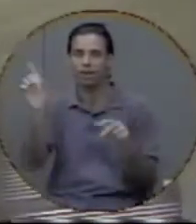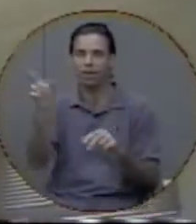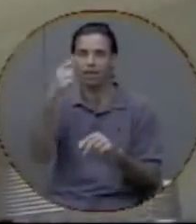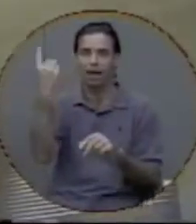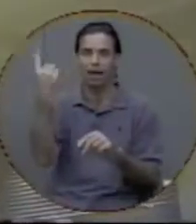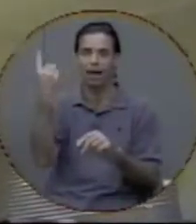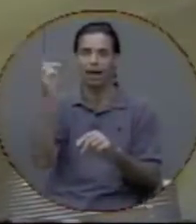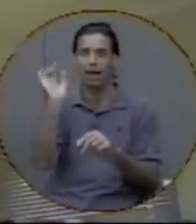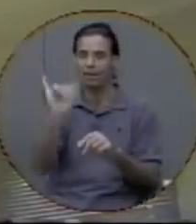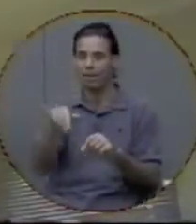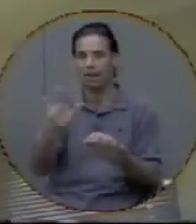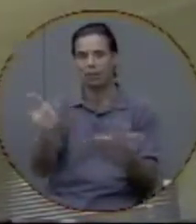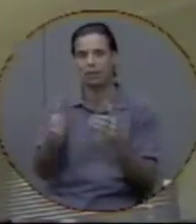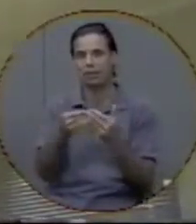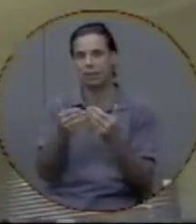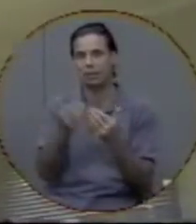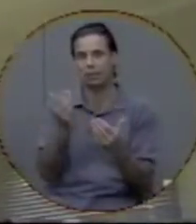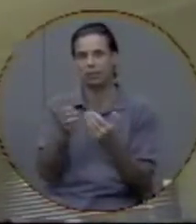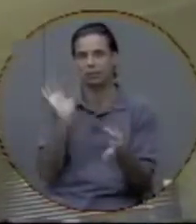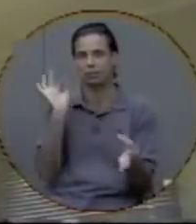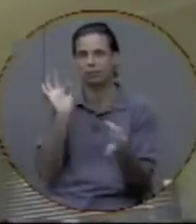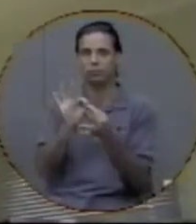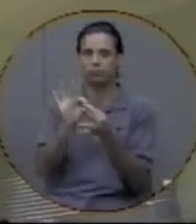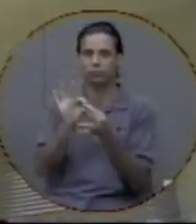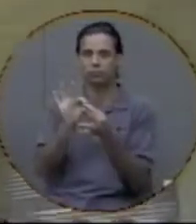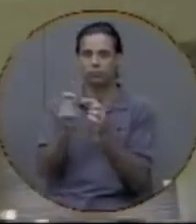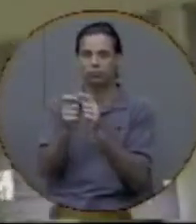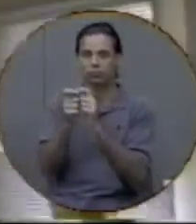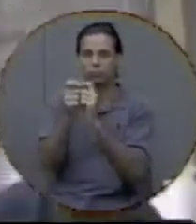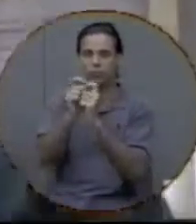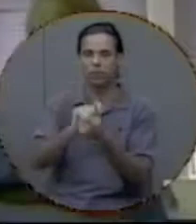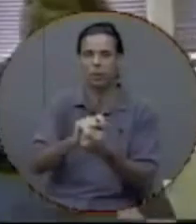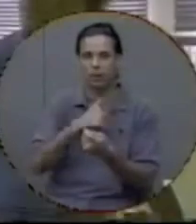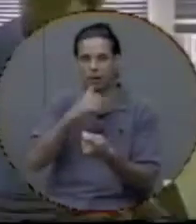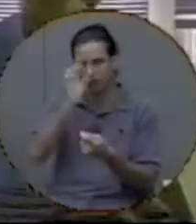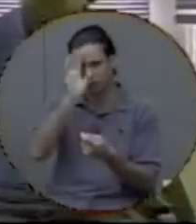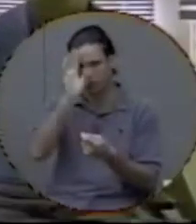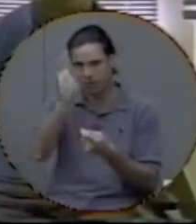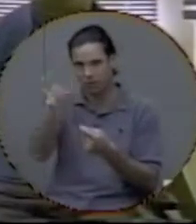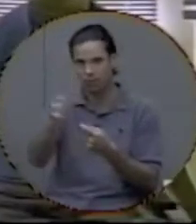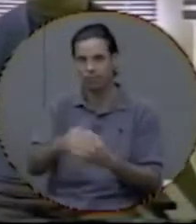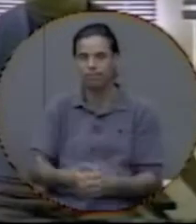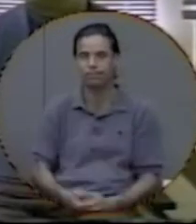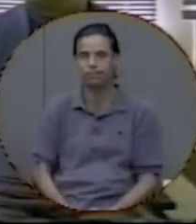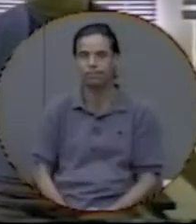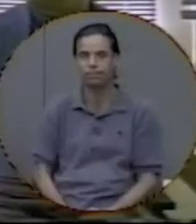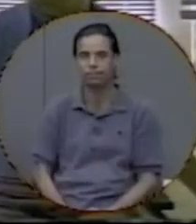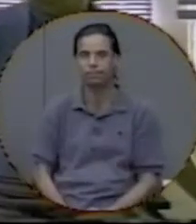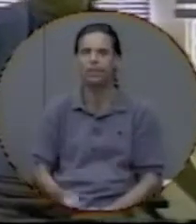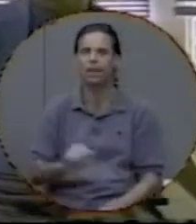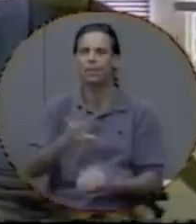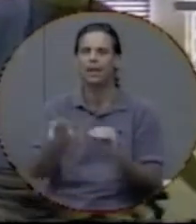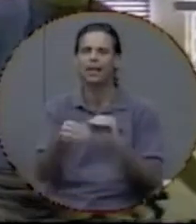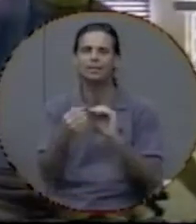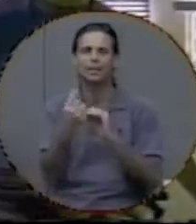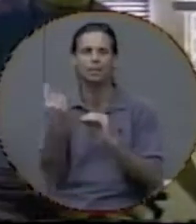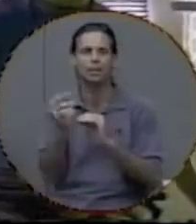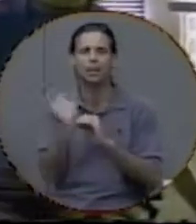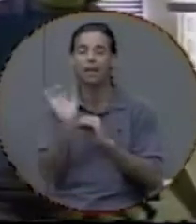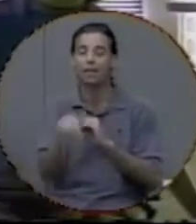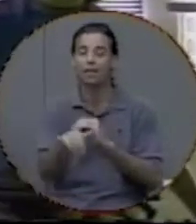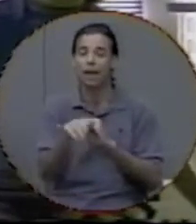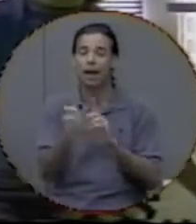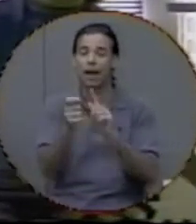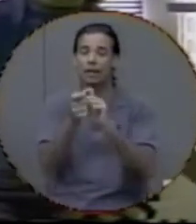just a simple adaptation that I rigged up. Let me interject something. Something like this,